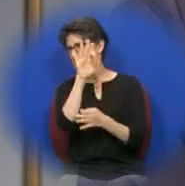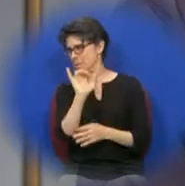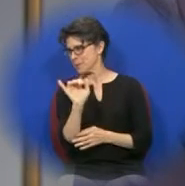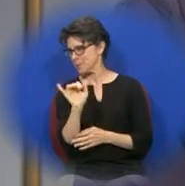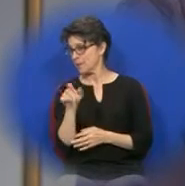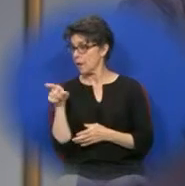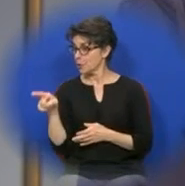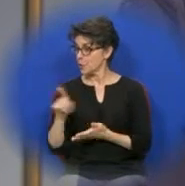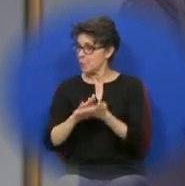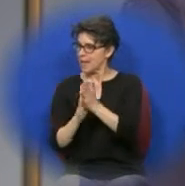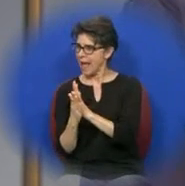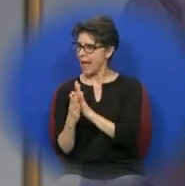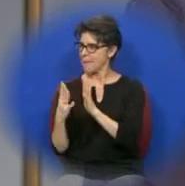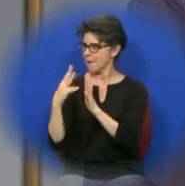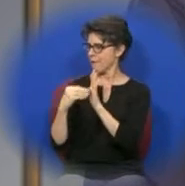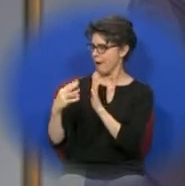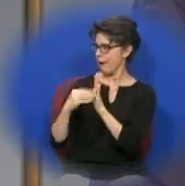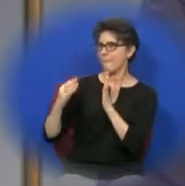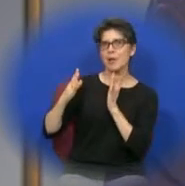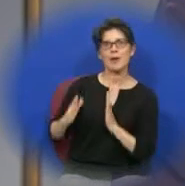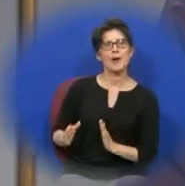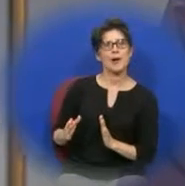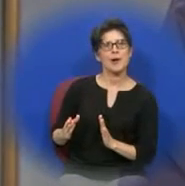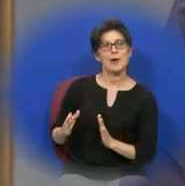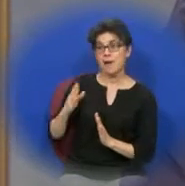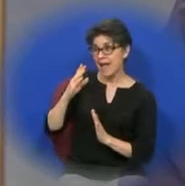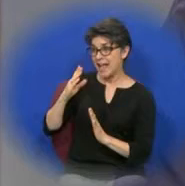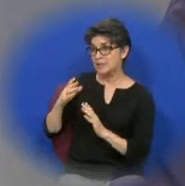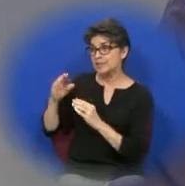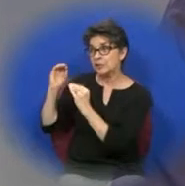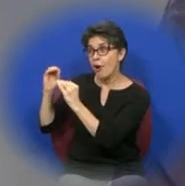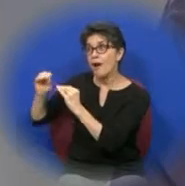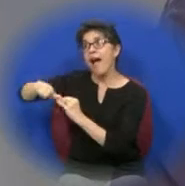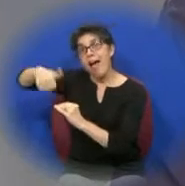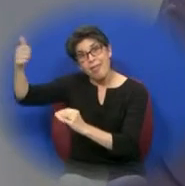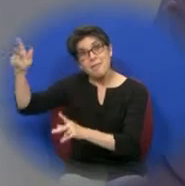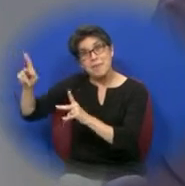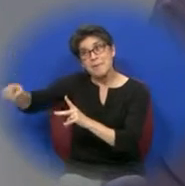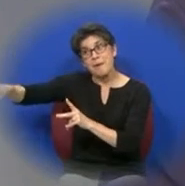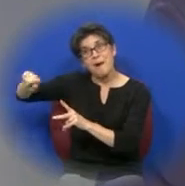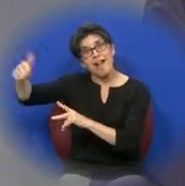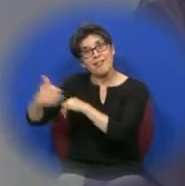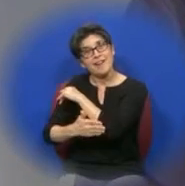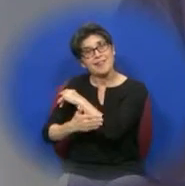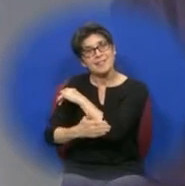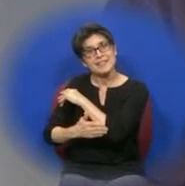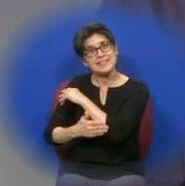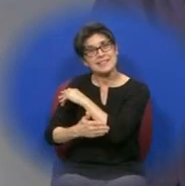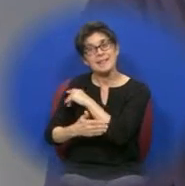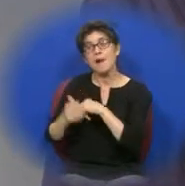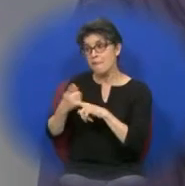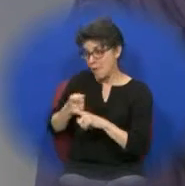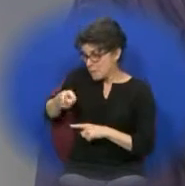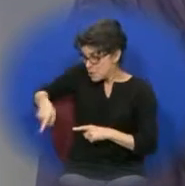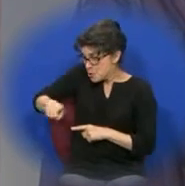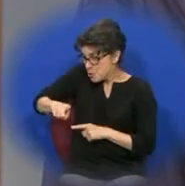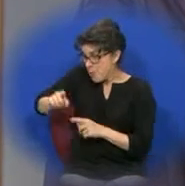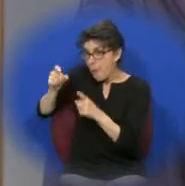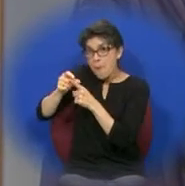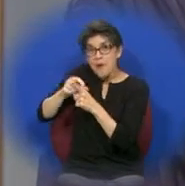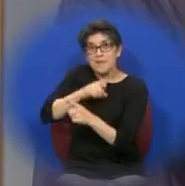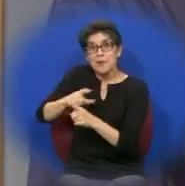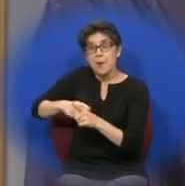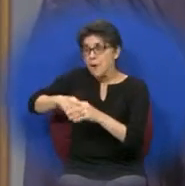you became a model for all believers in Macedonia and Achaia. For from you the word of the Lord has sounded